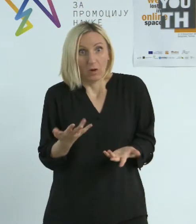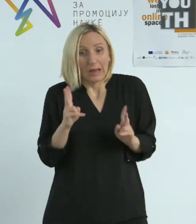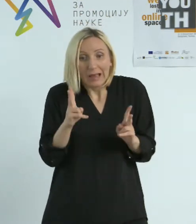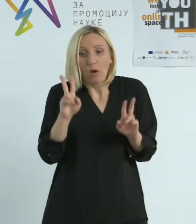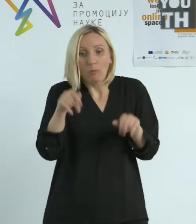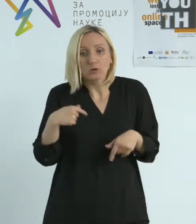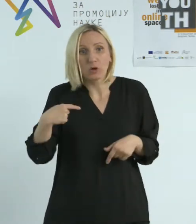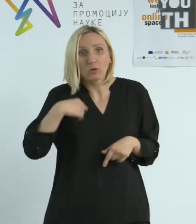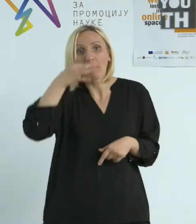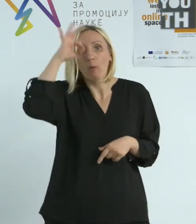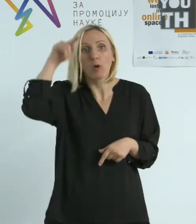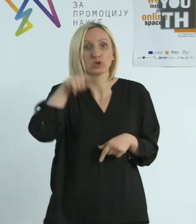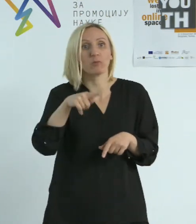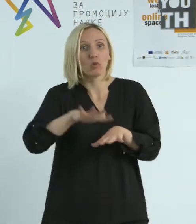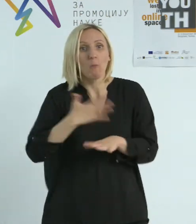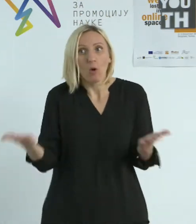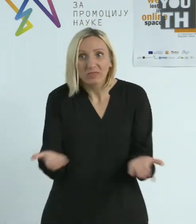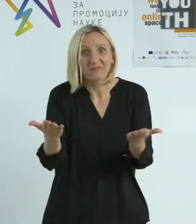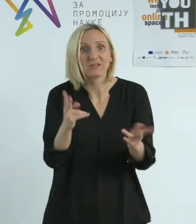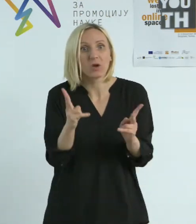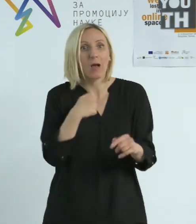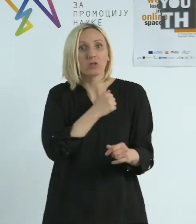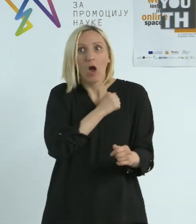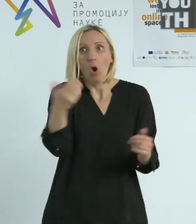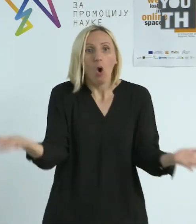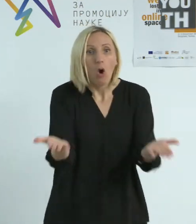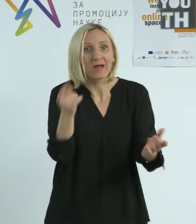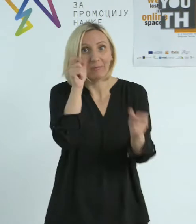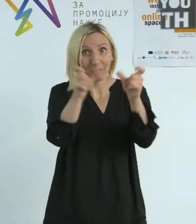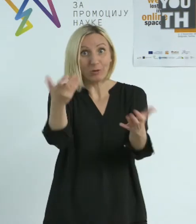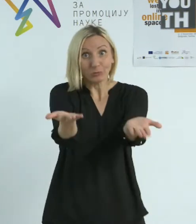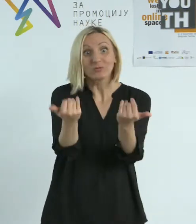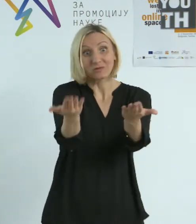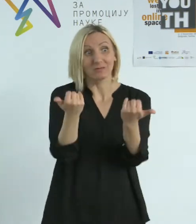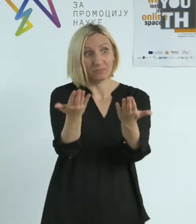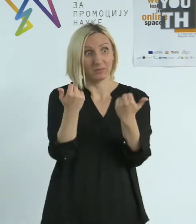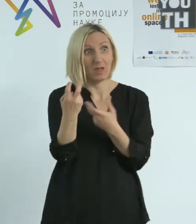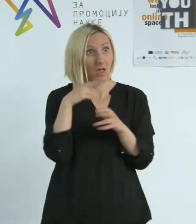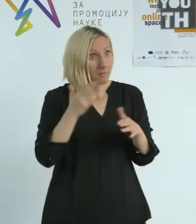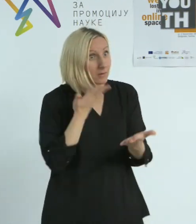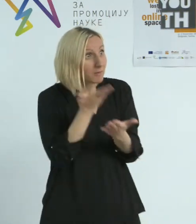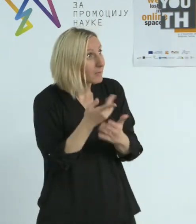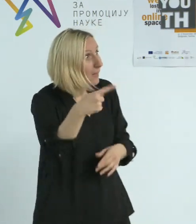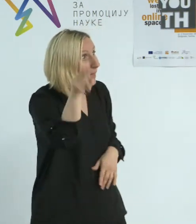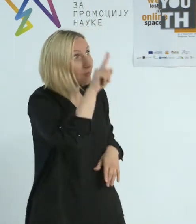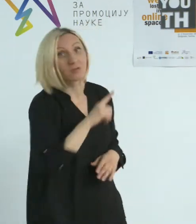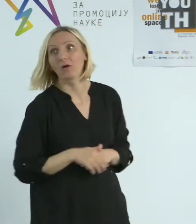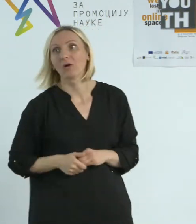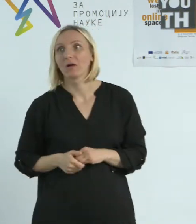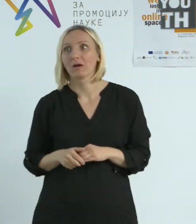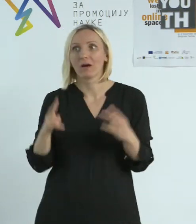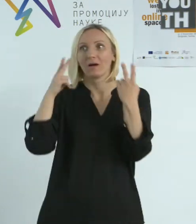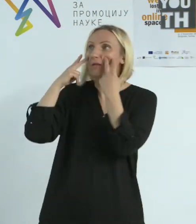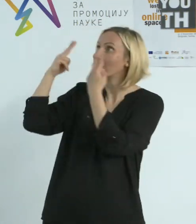improve this motivation, how to encourage the people? Do you have some suggestions according to